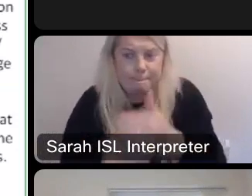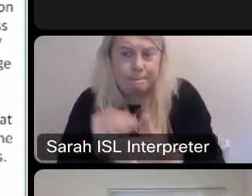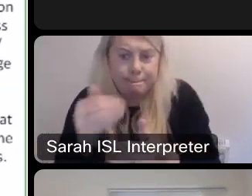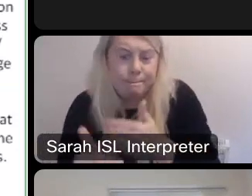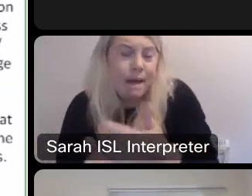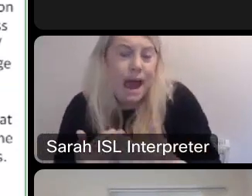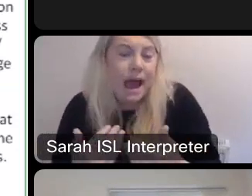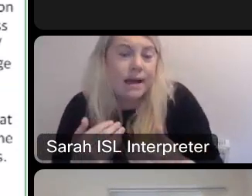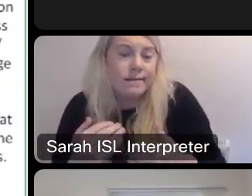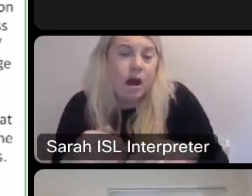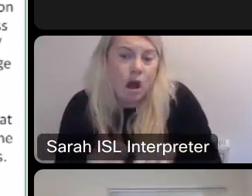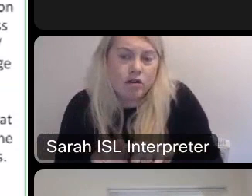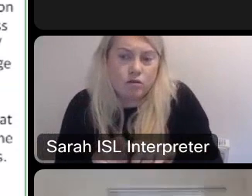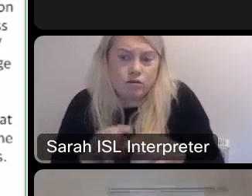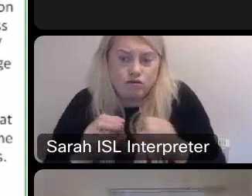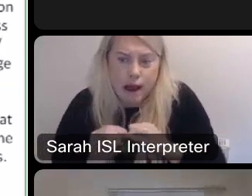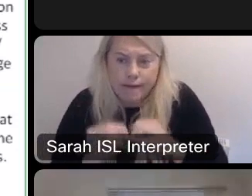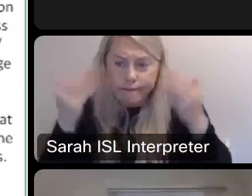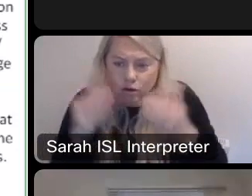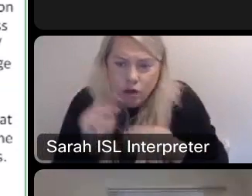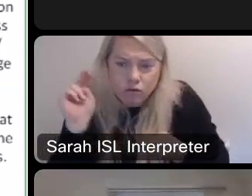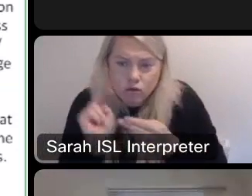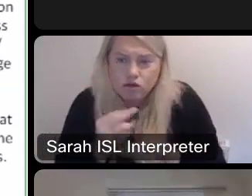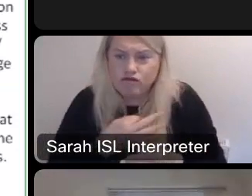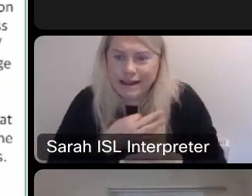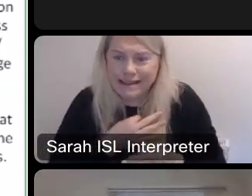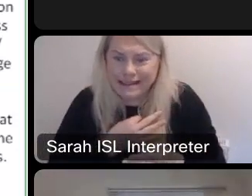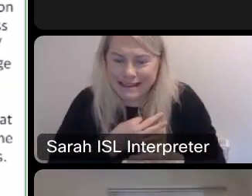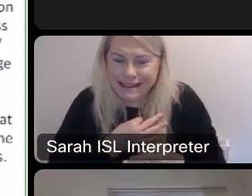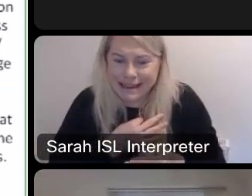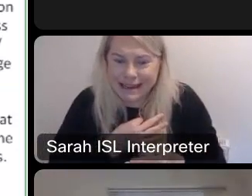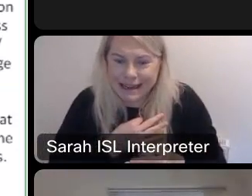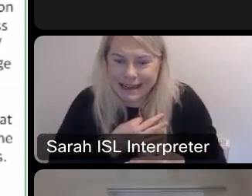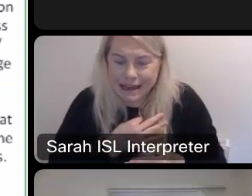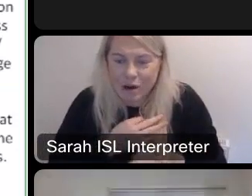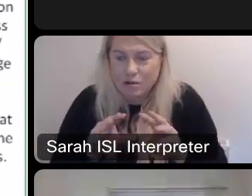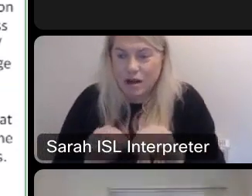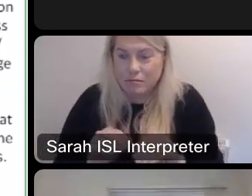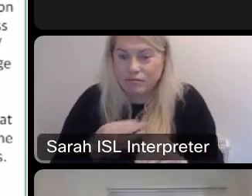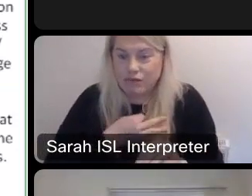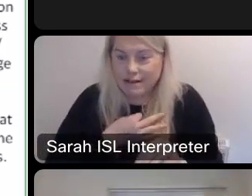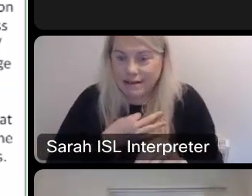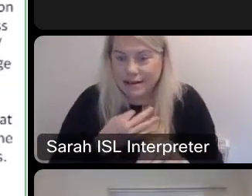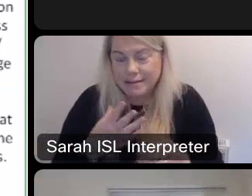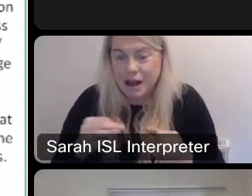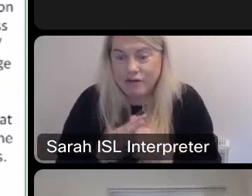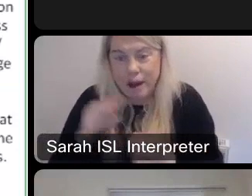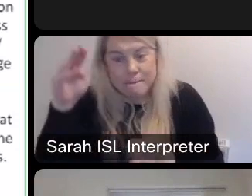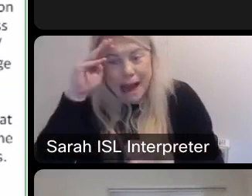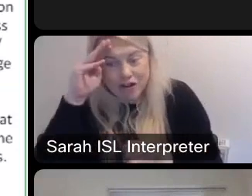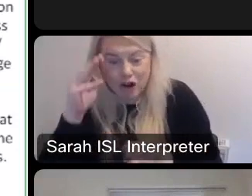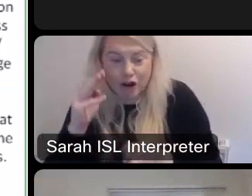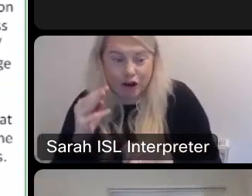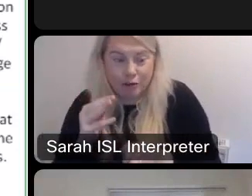always focusing on reducing and mitigating risk. And certainly from an incident management open disclosure perspective, if there